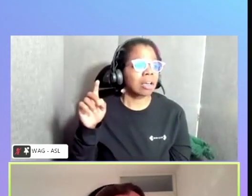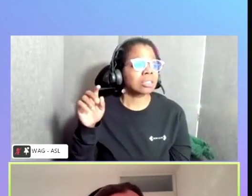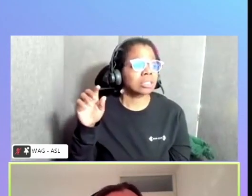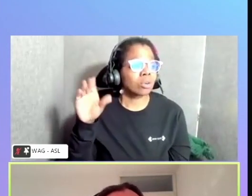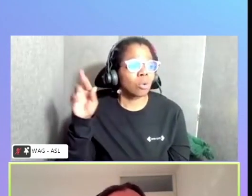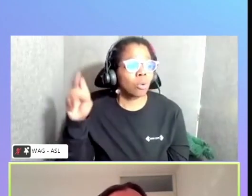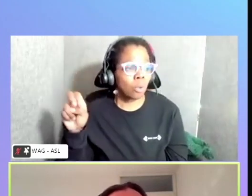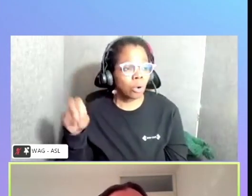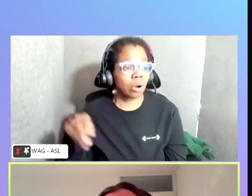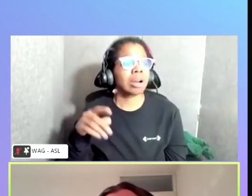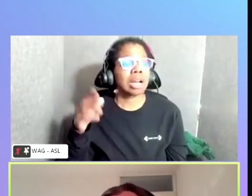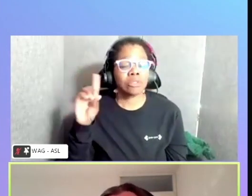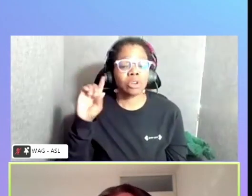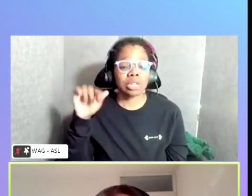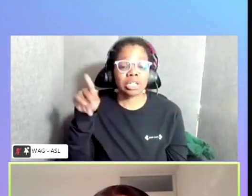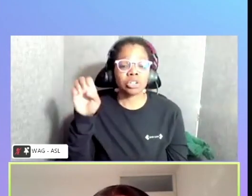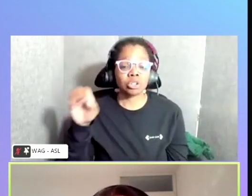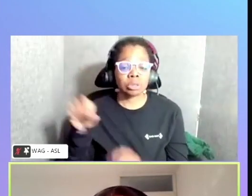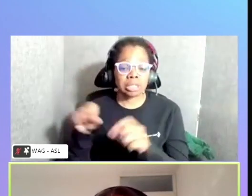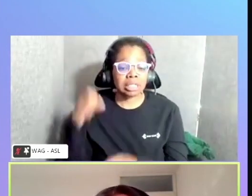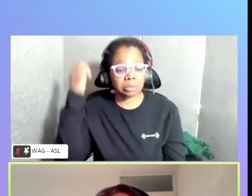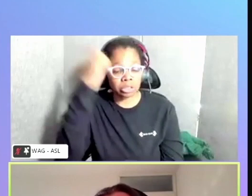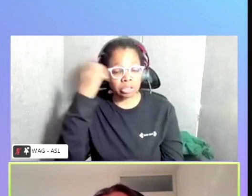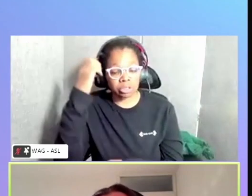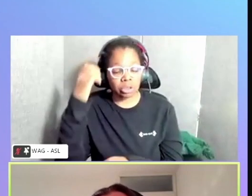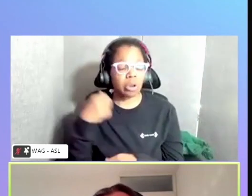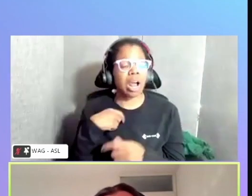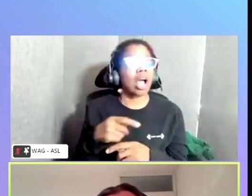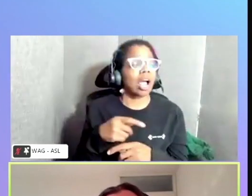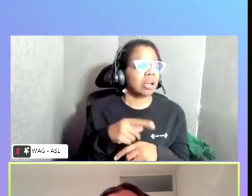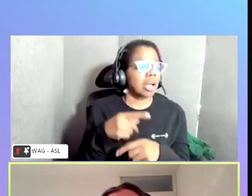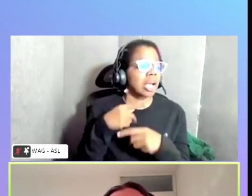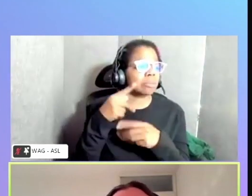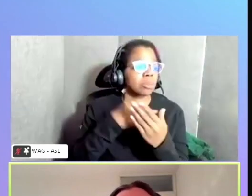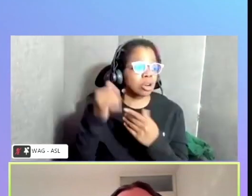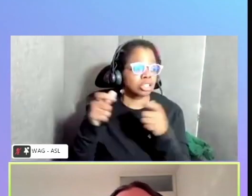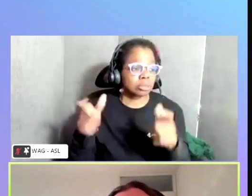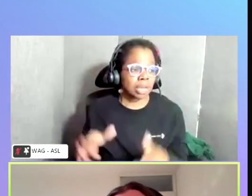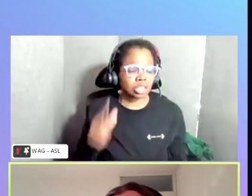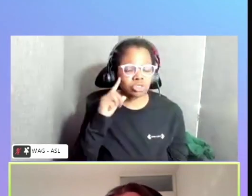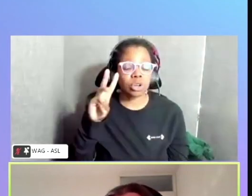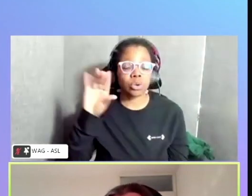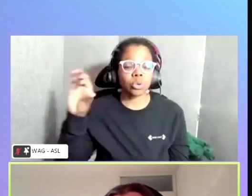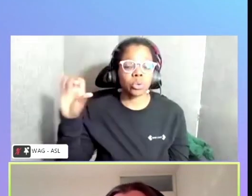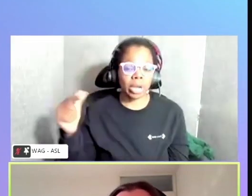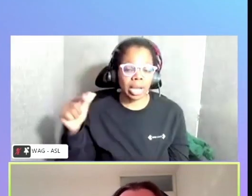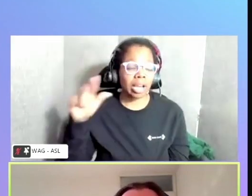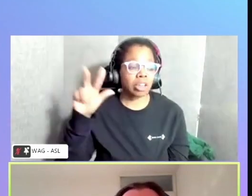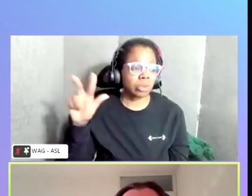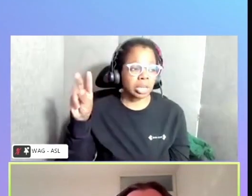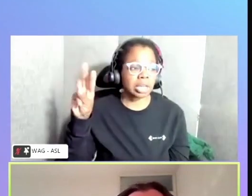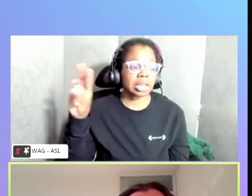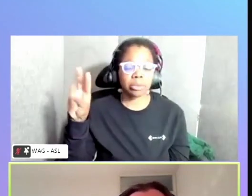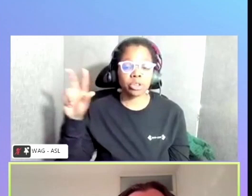Europe. I am the project manager for WCAG 3 for the W3C, and I am the facilitator of the